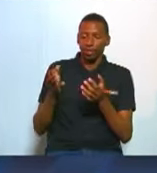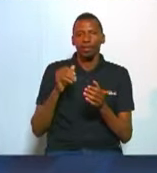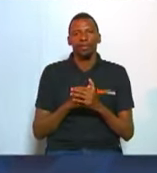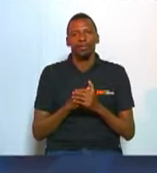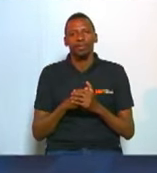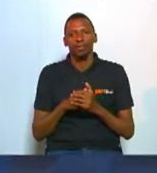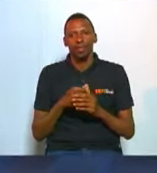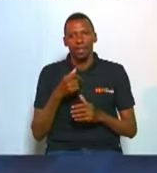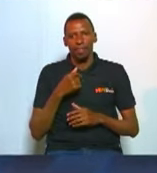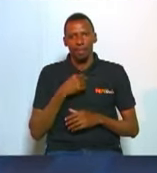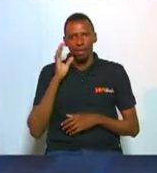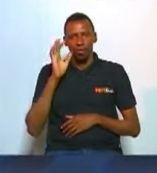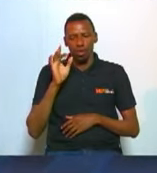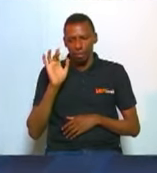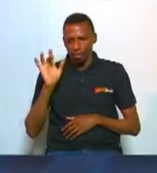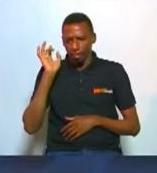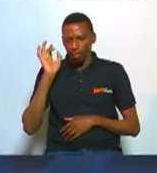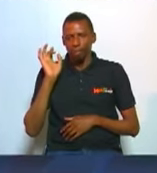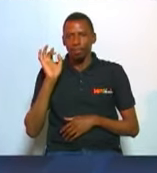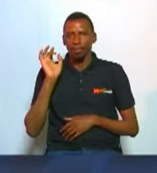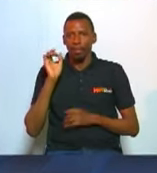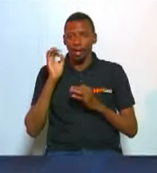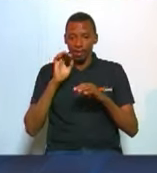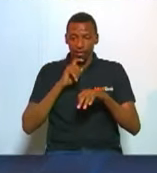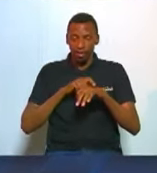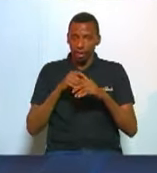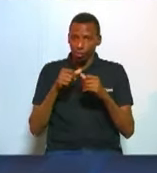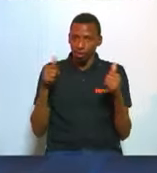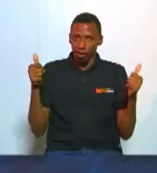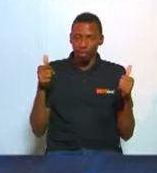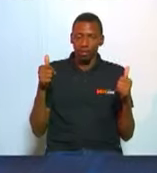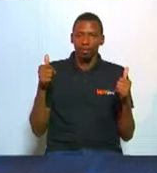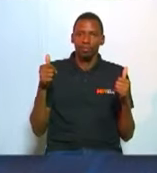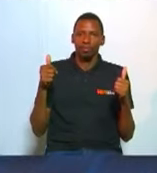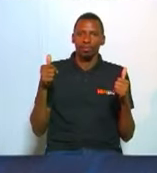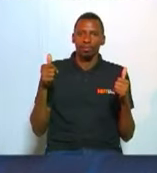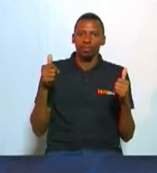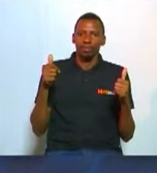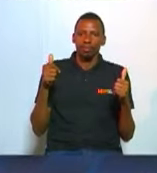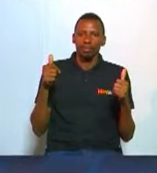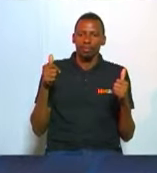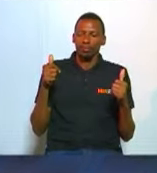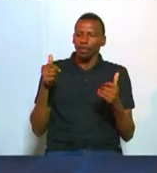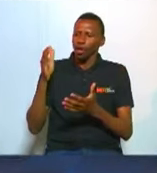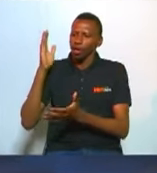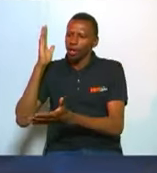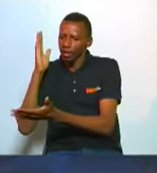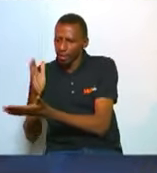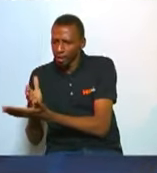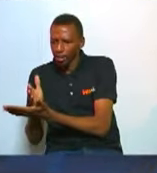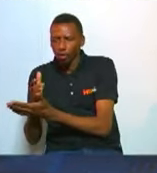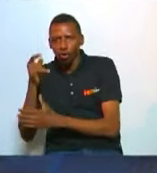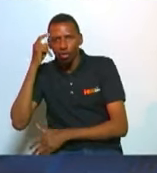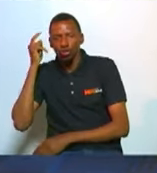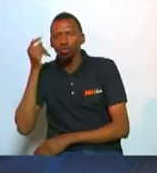I will touch some, if the time will allow us. What do real men want?